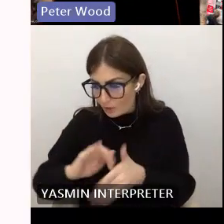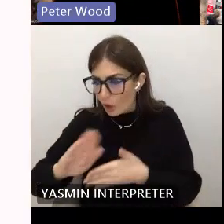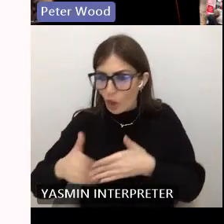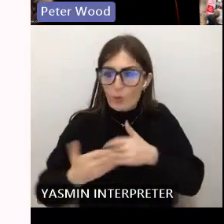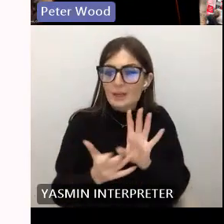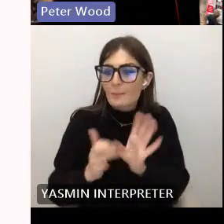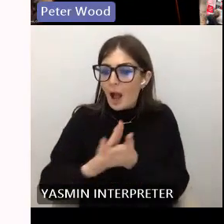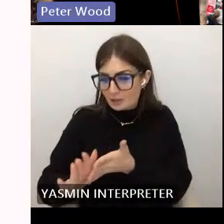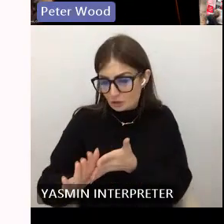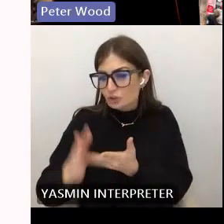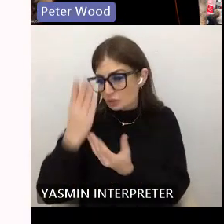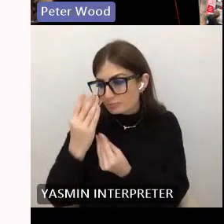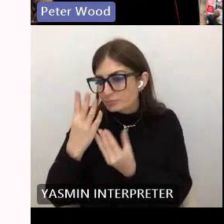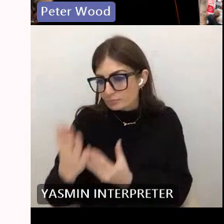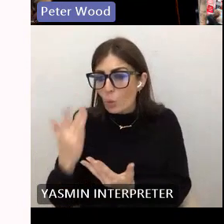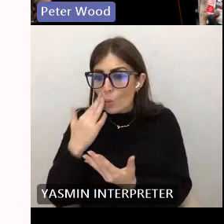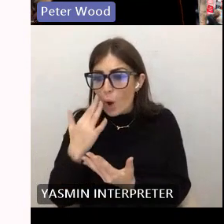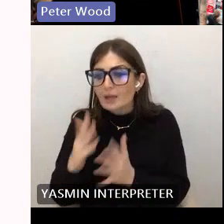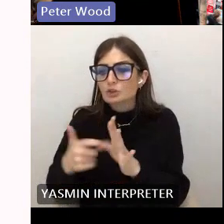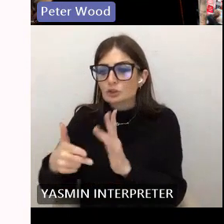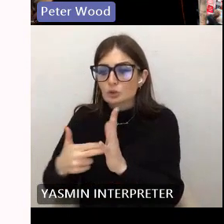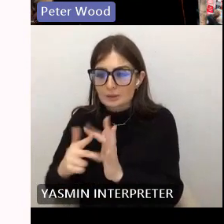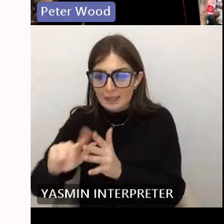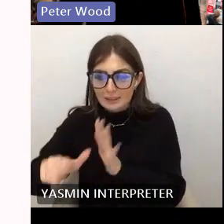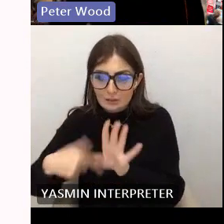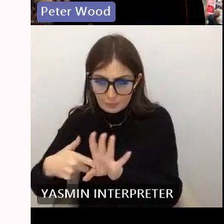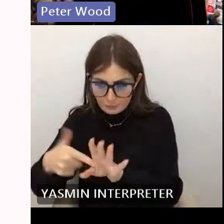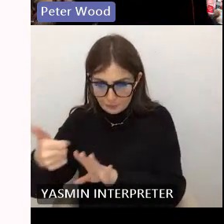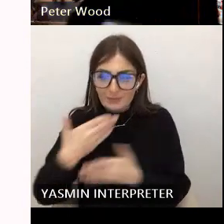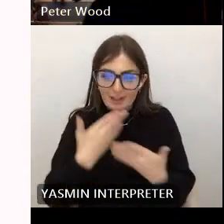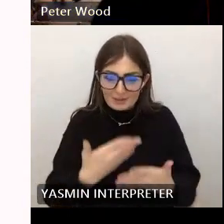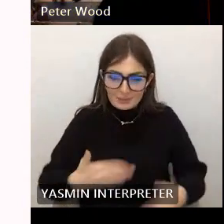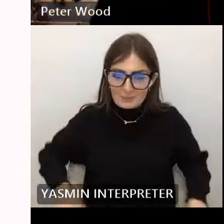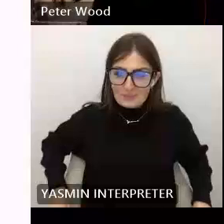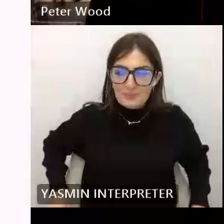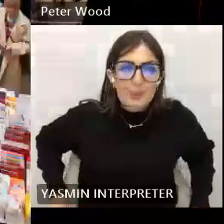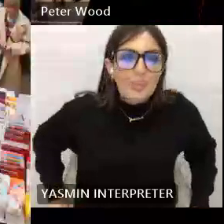March and notification in June. Thanks, Ian.